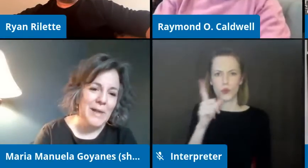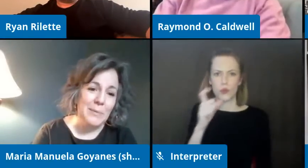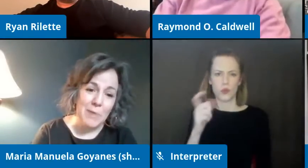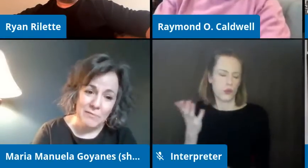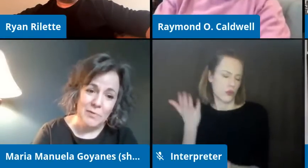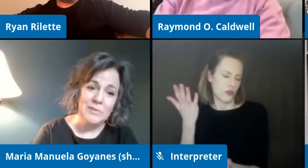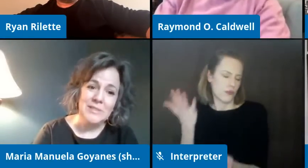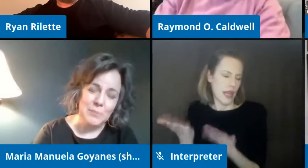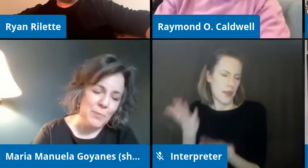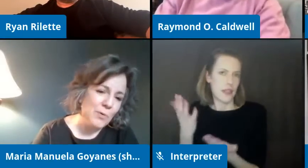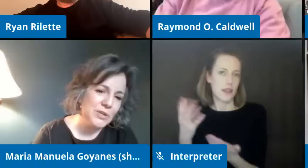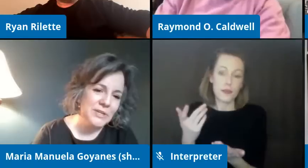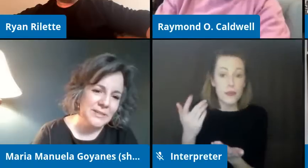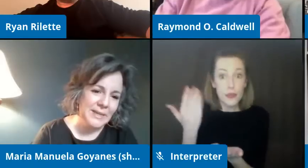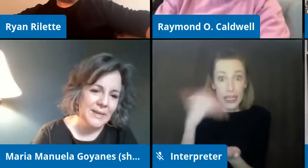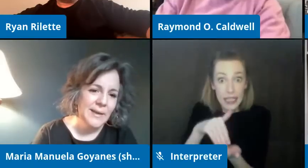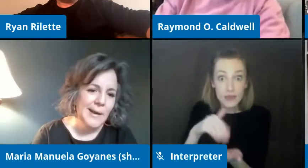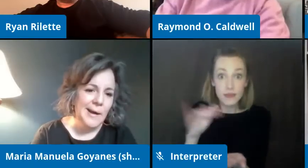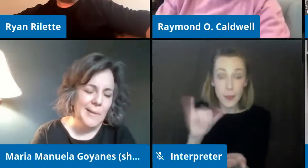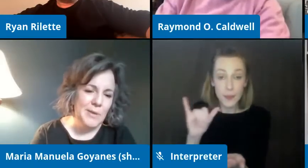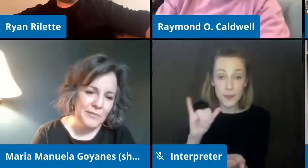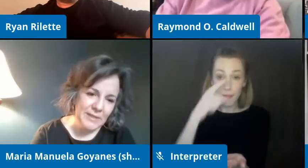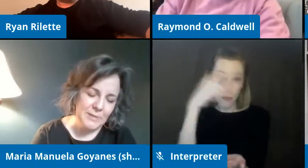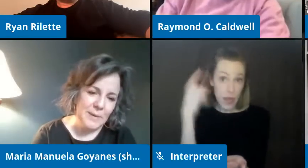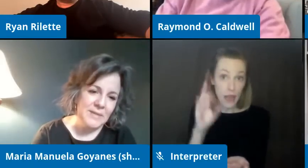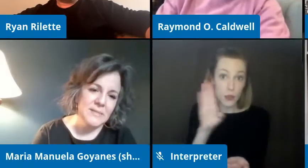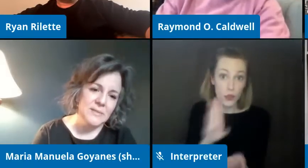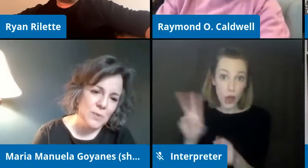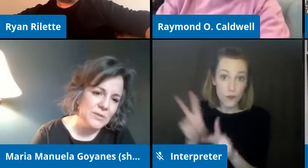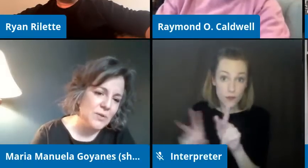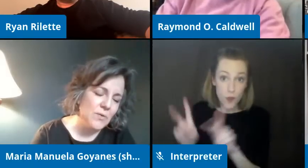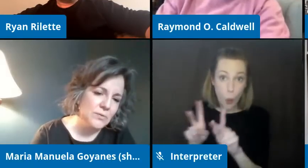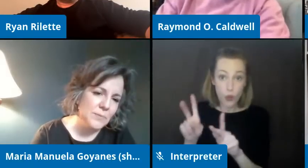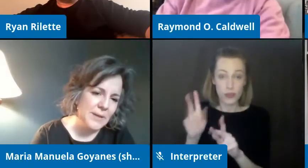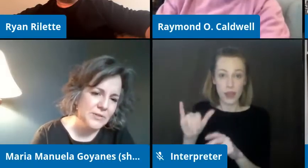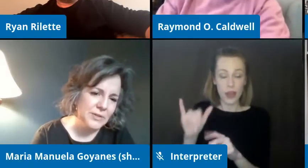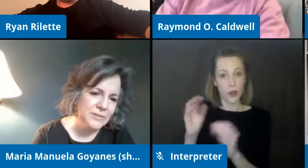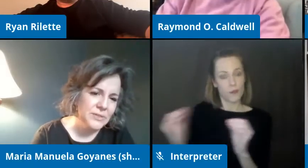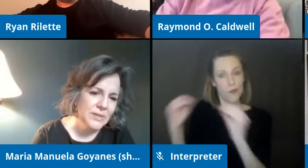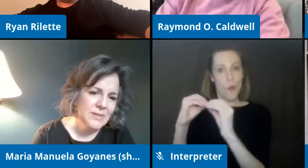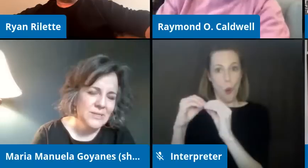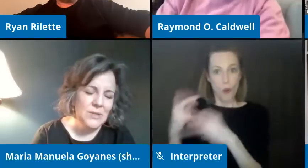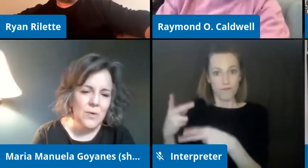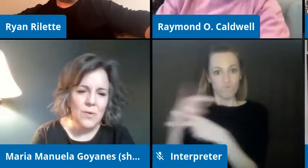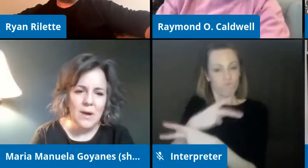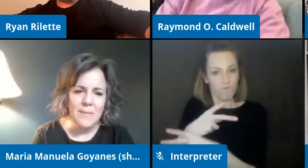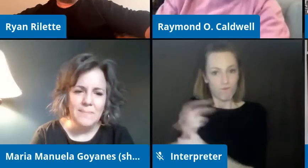you know, Black and brown folks disproportionately affected by this, as well as our older patrons.